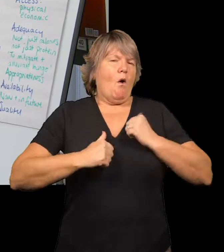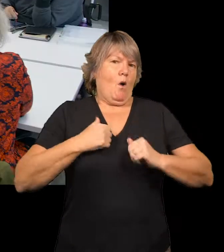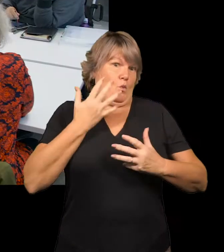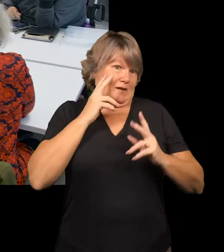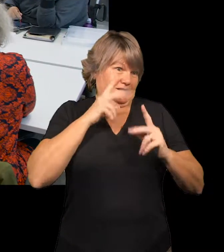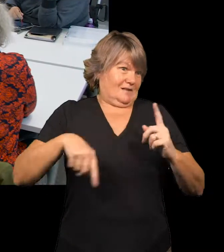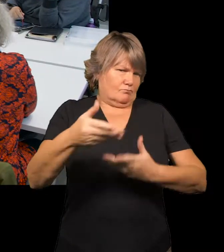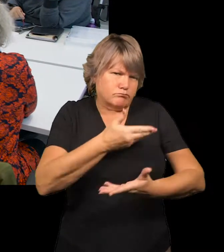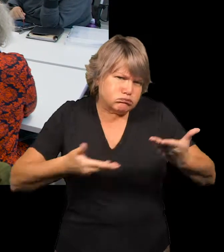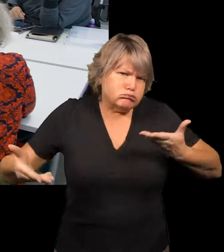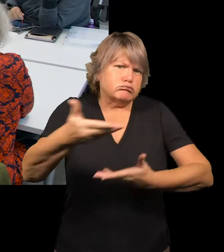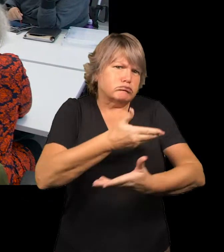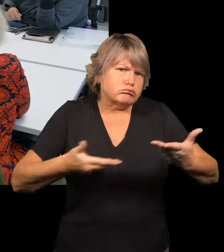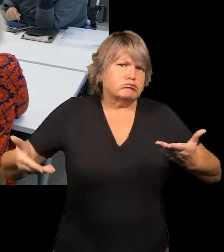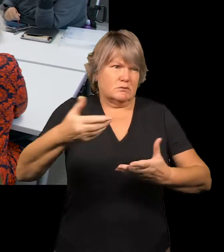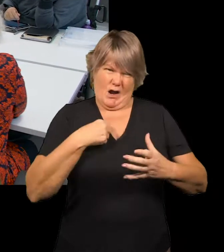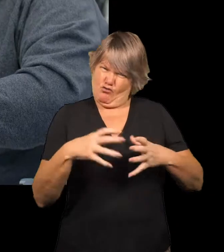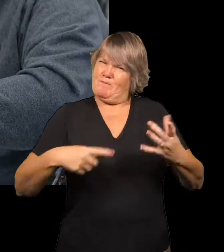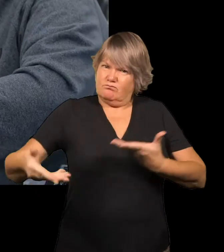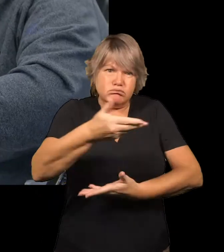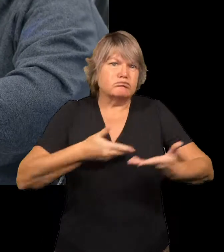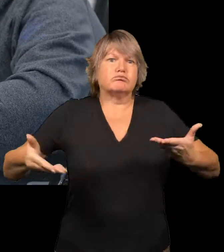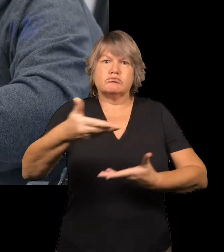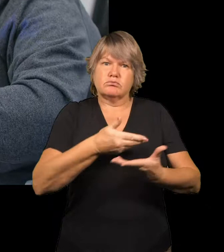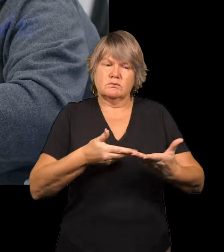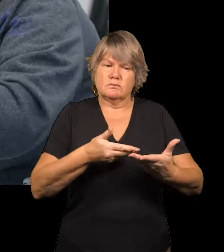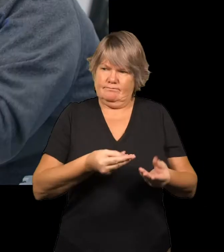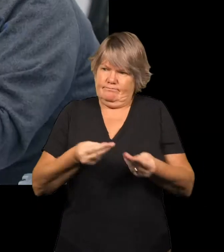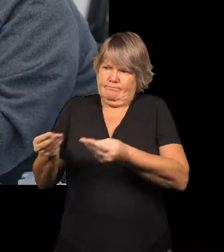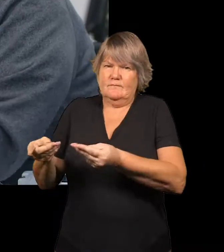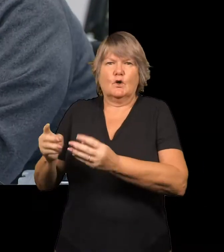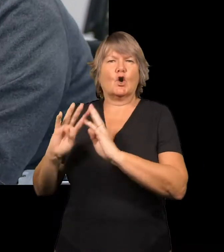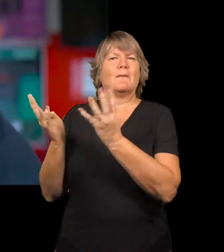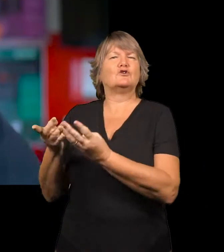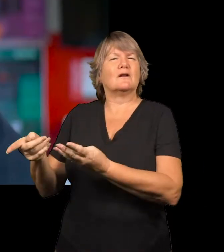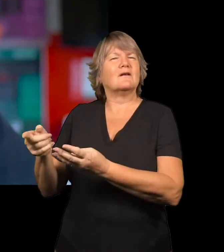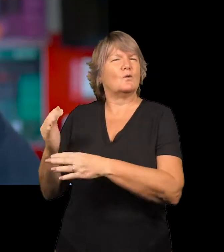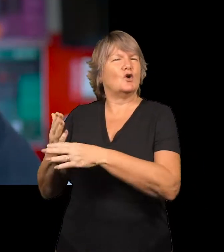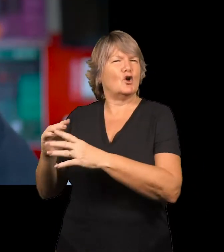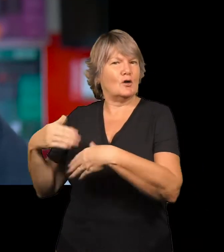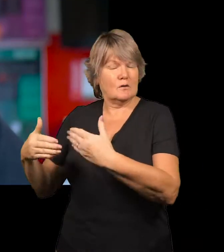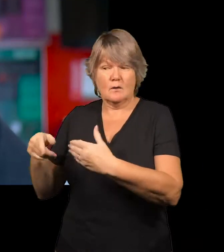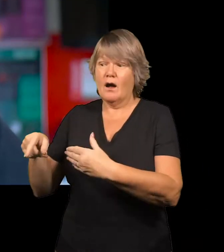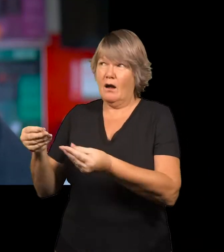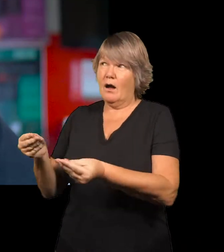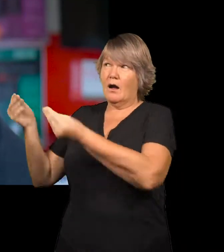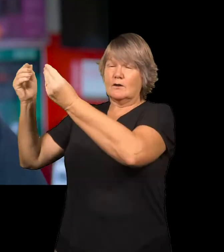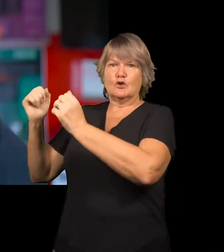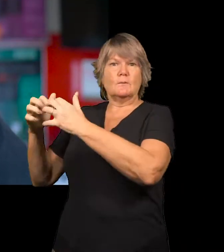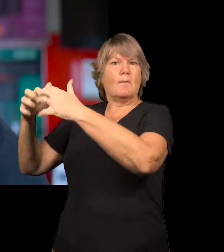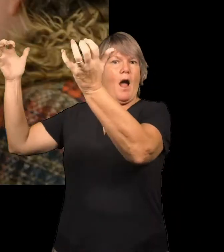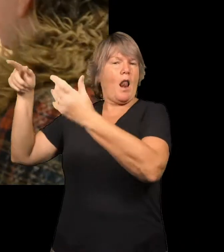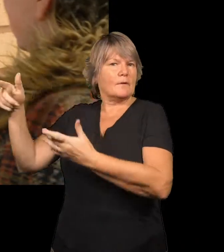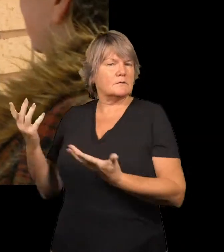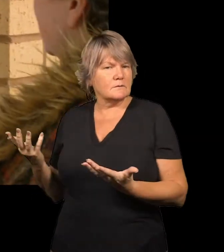the discussions that we have among our group being incorporated into the Commission's work that gets taken forward to the